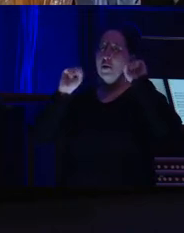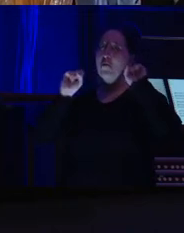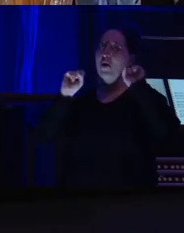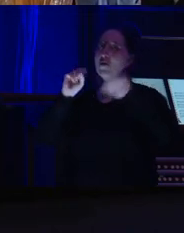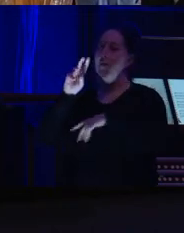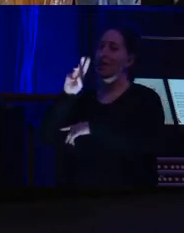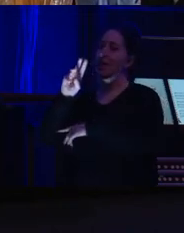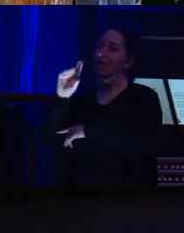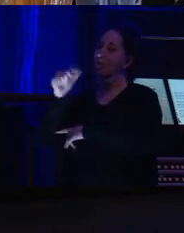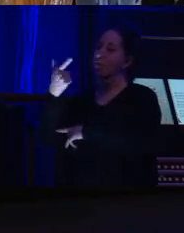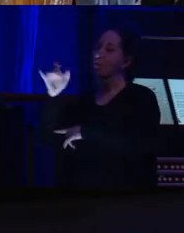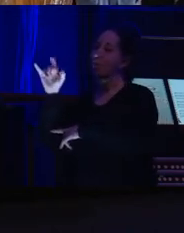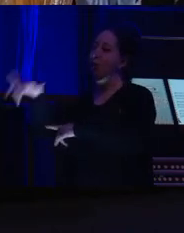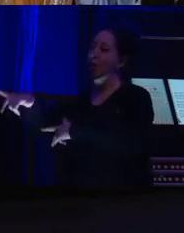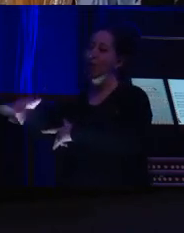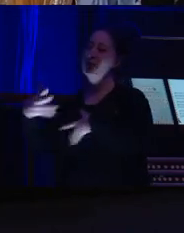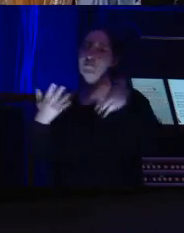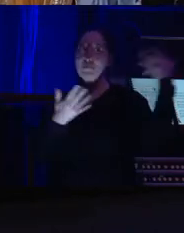Gray.